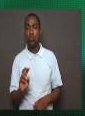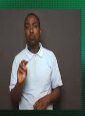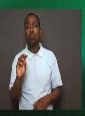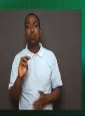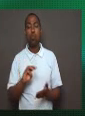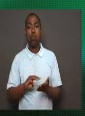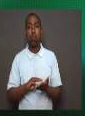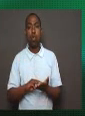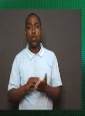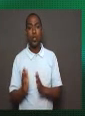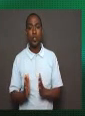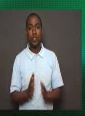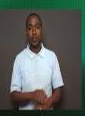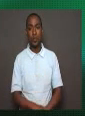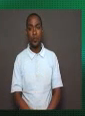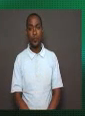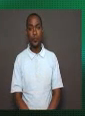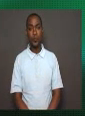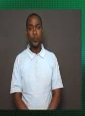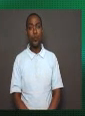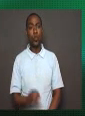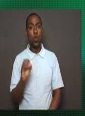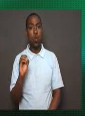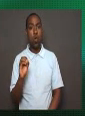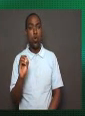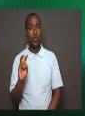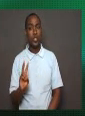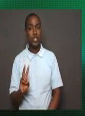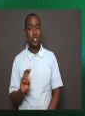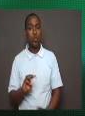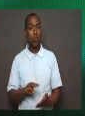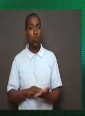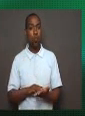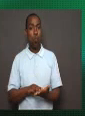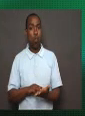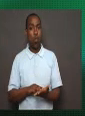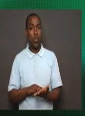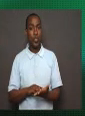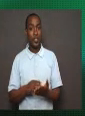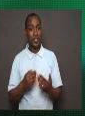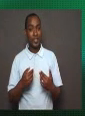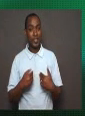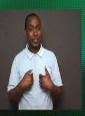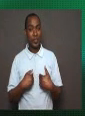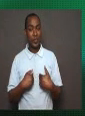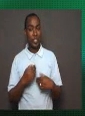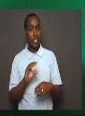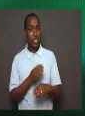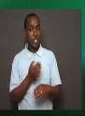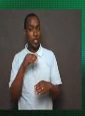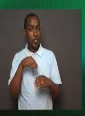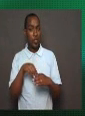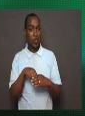molecules. The oxygen molecules pass into the cells that require